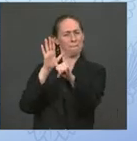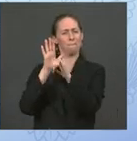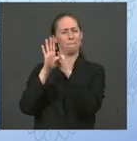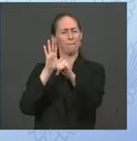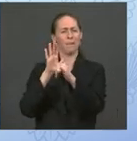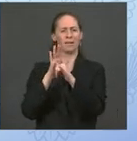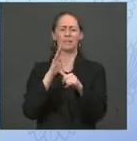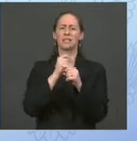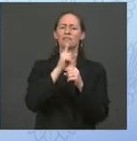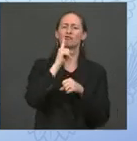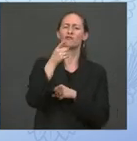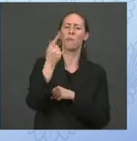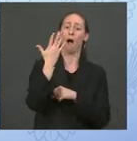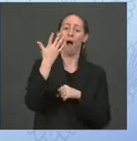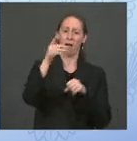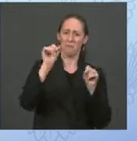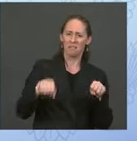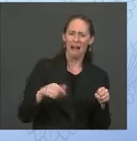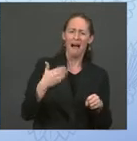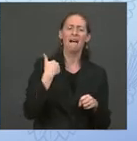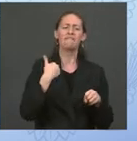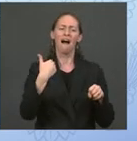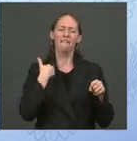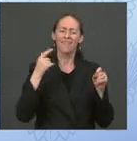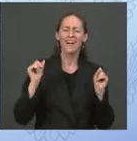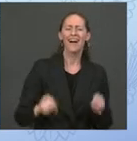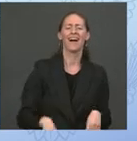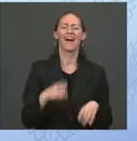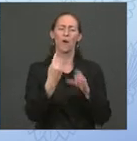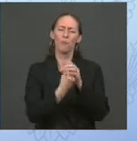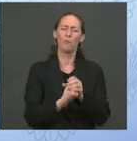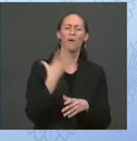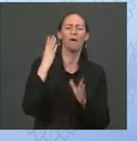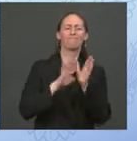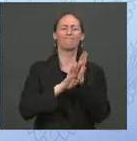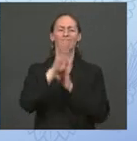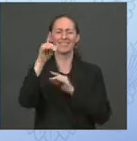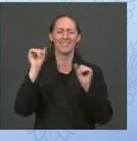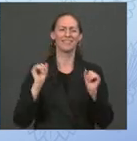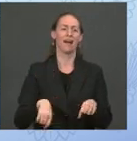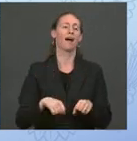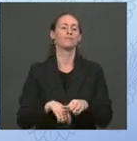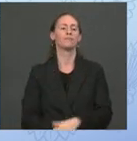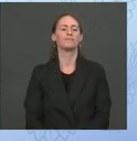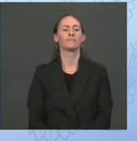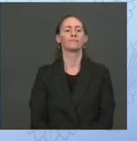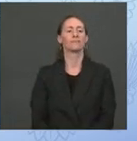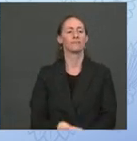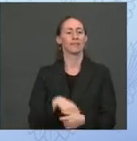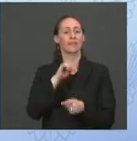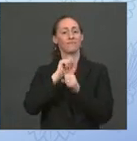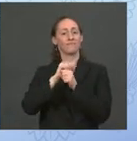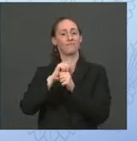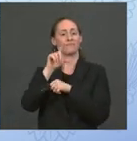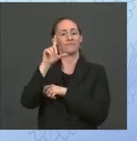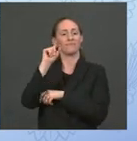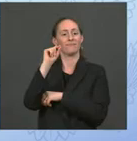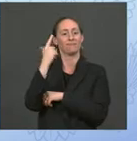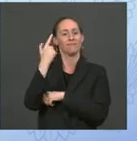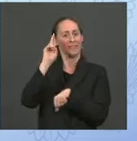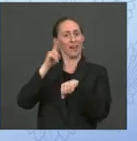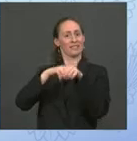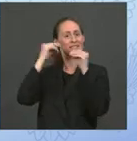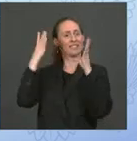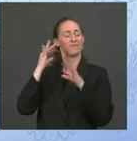abilities to contribute to school communities. As your 2021 National Teacher of the Year, my job is to show the world the